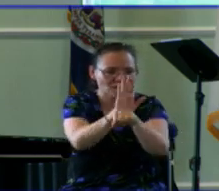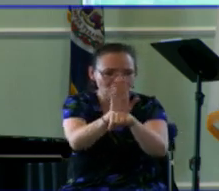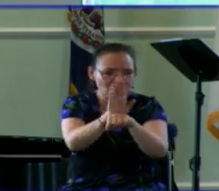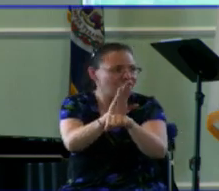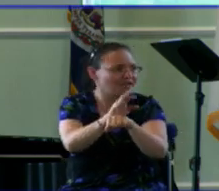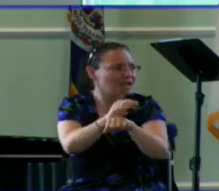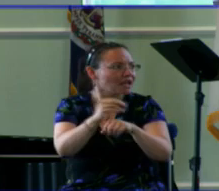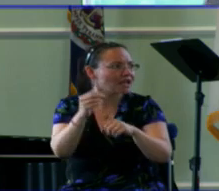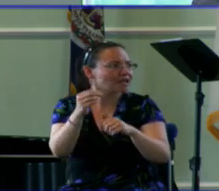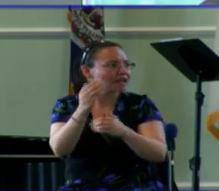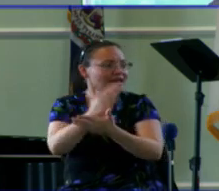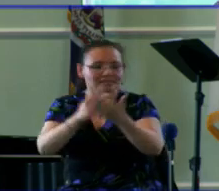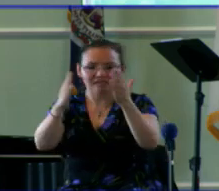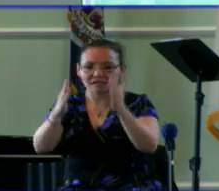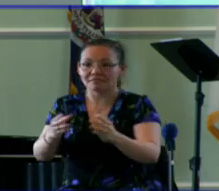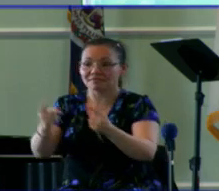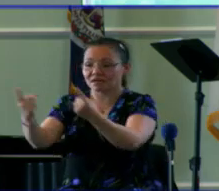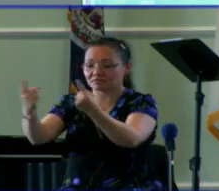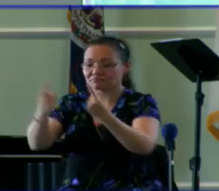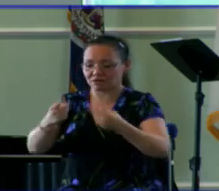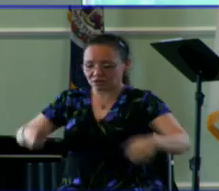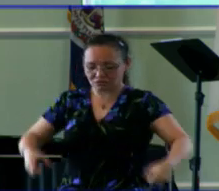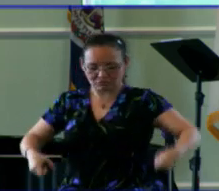in a suitcase.